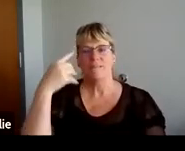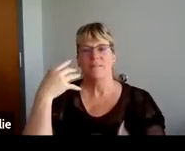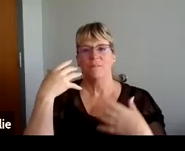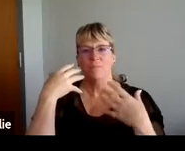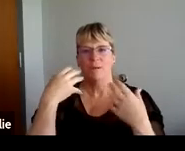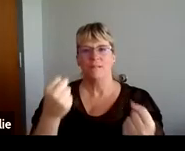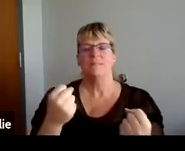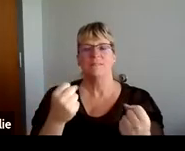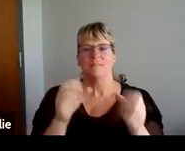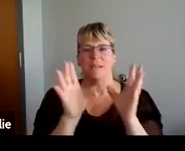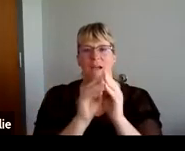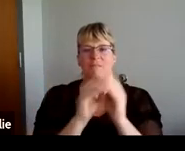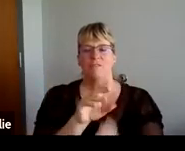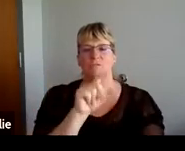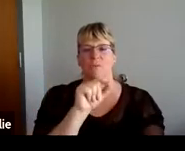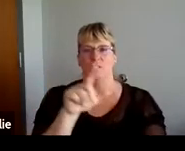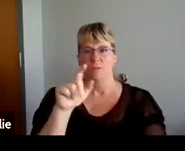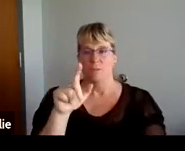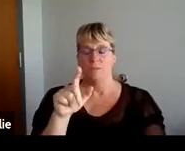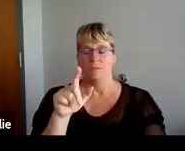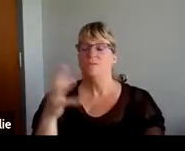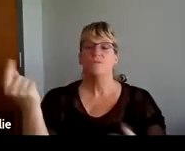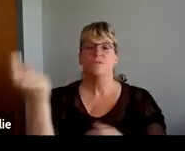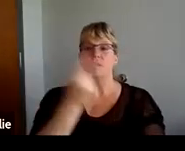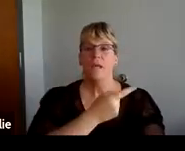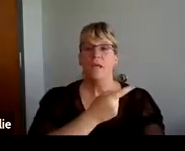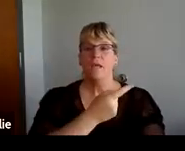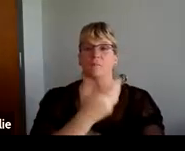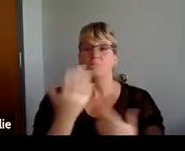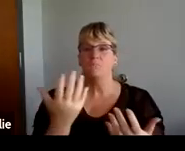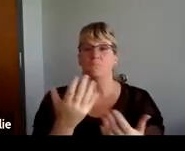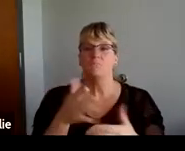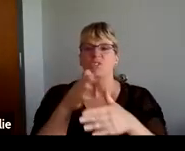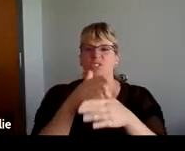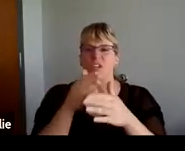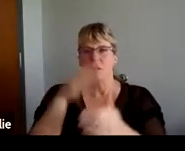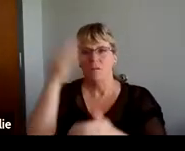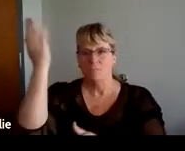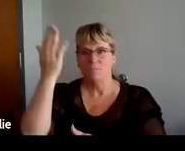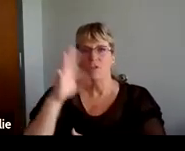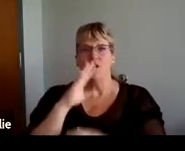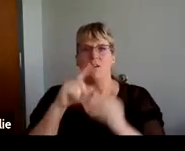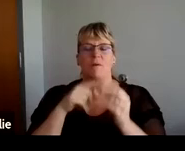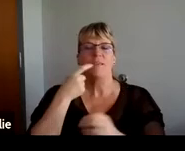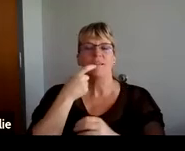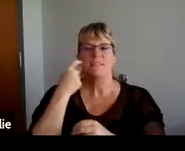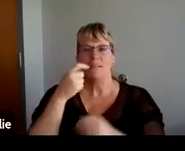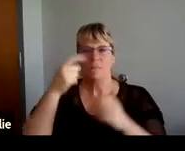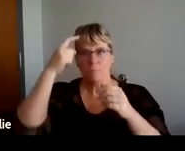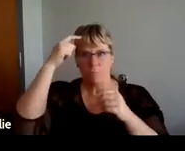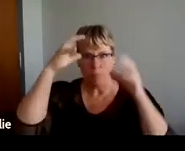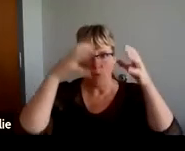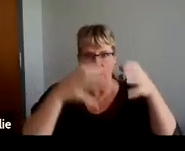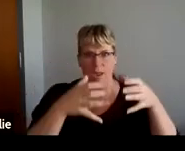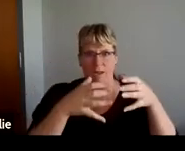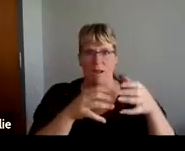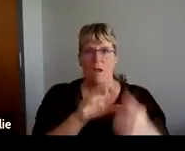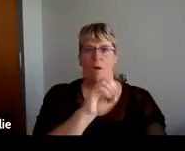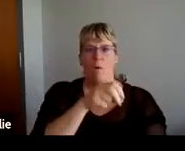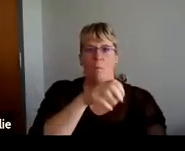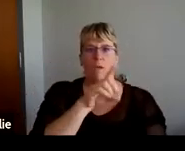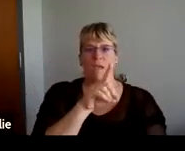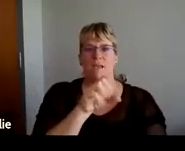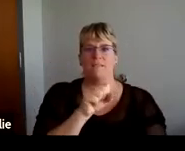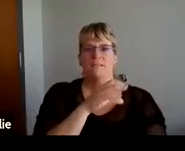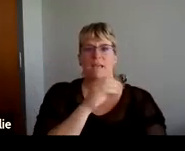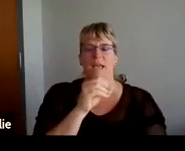2021. Today, I'm going to be presenting on the addicted brain, opiates and substance use disorders, and I have two